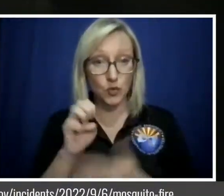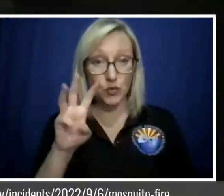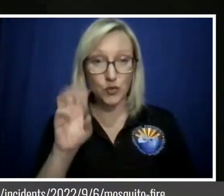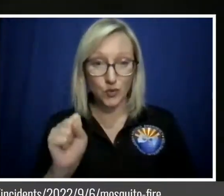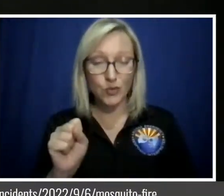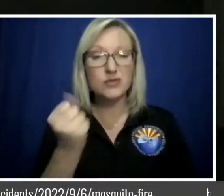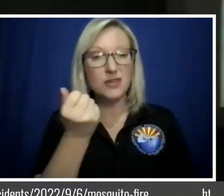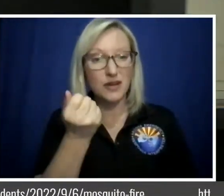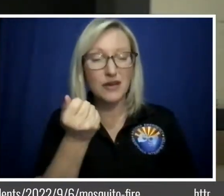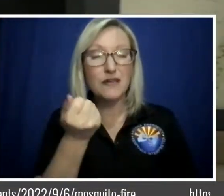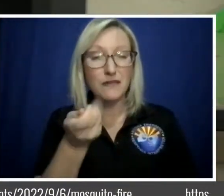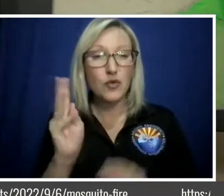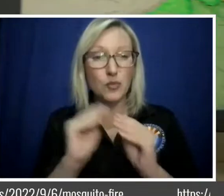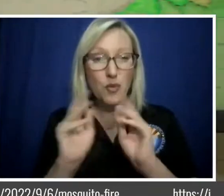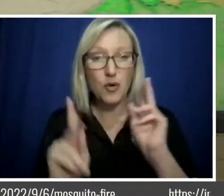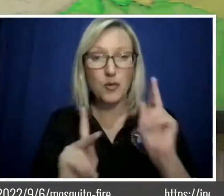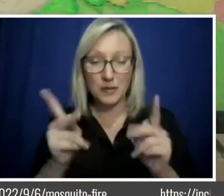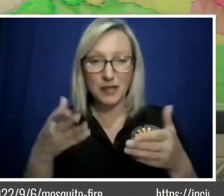folks